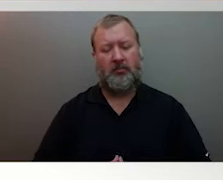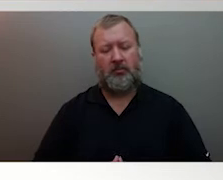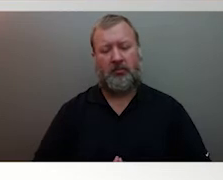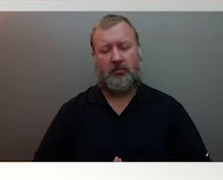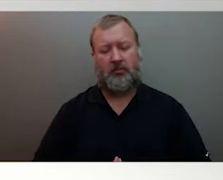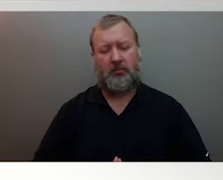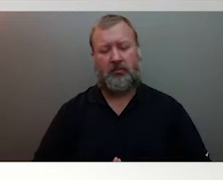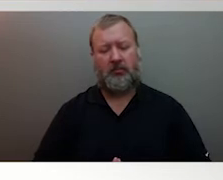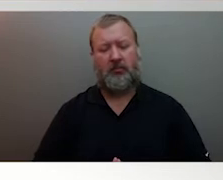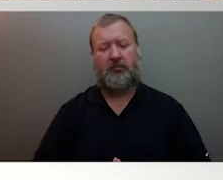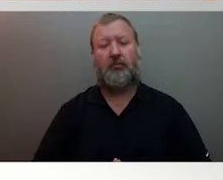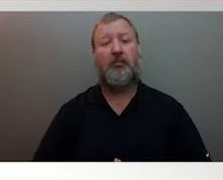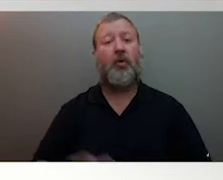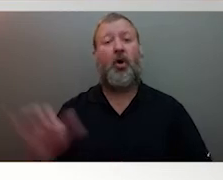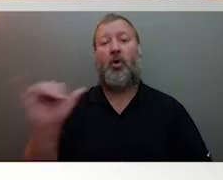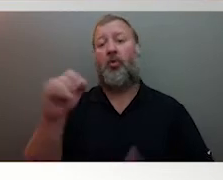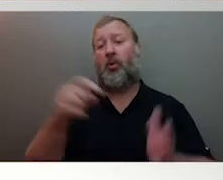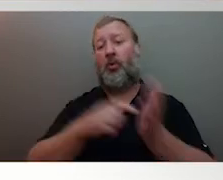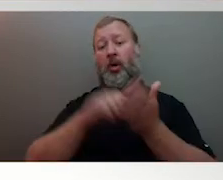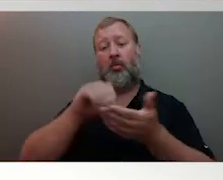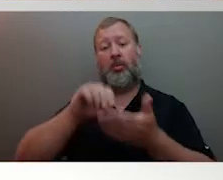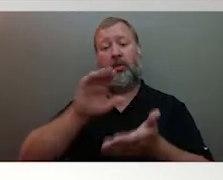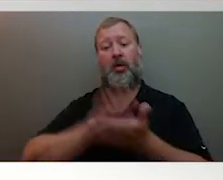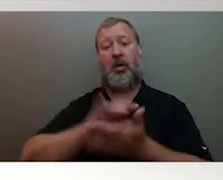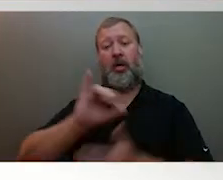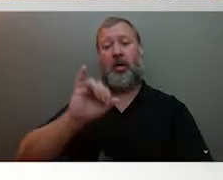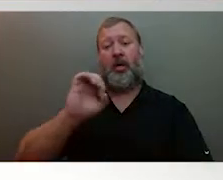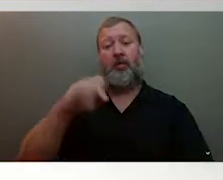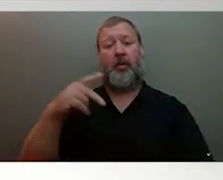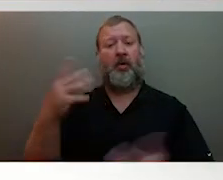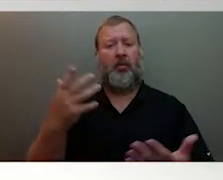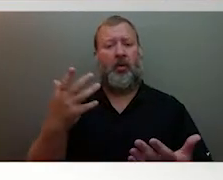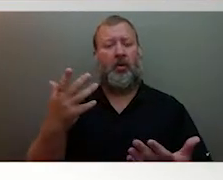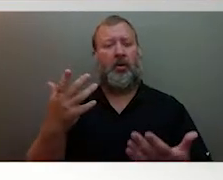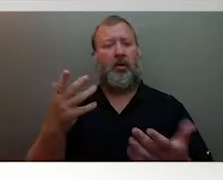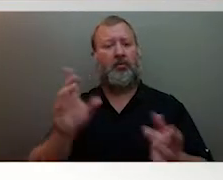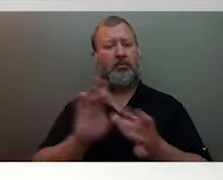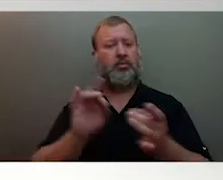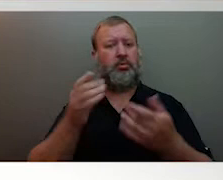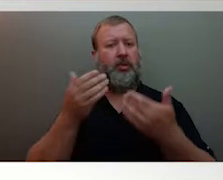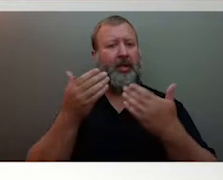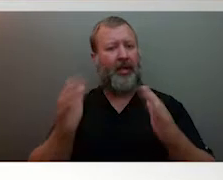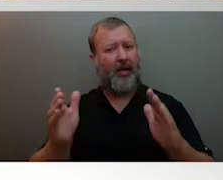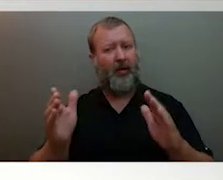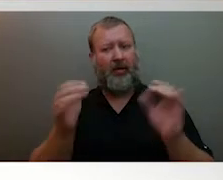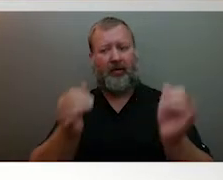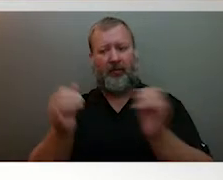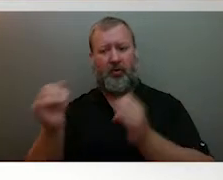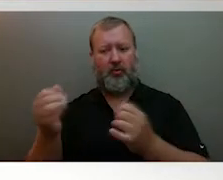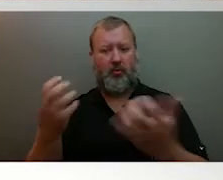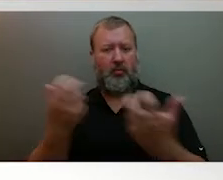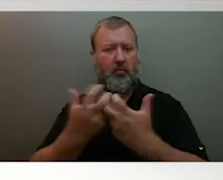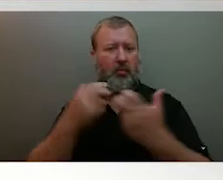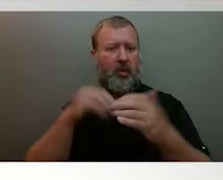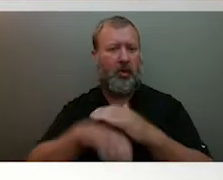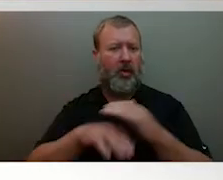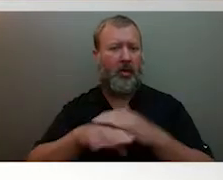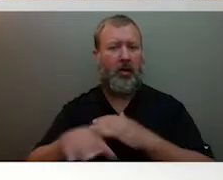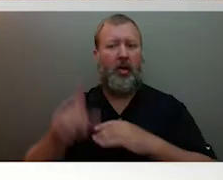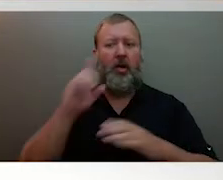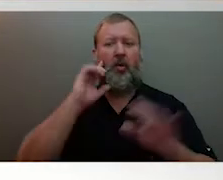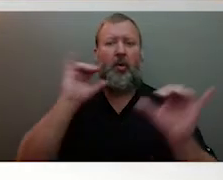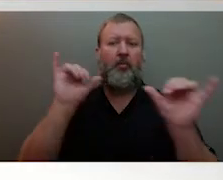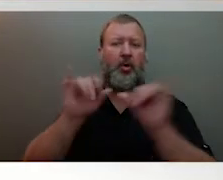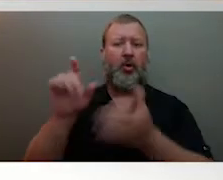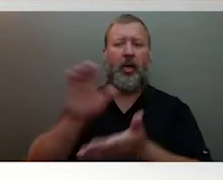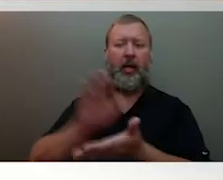What is also required to be on the IEP? A statement of any allowable individual accommodations that are necessary to measure the academic